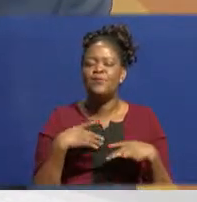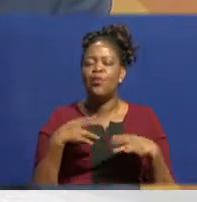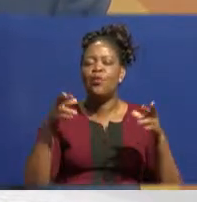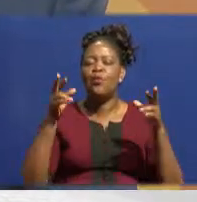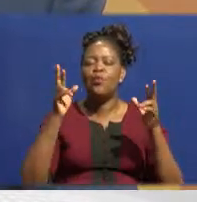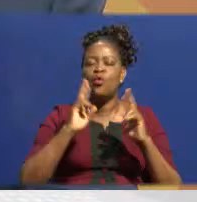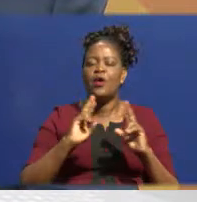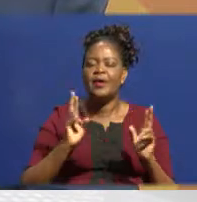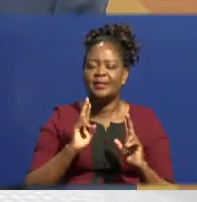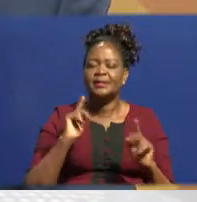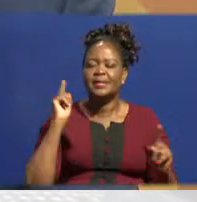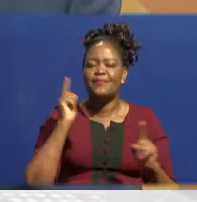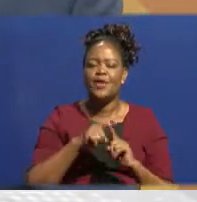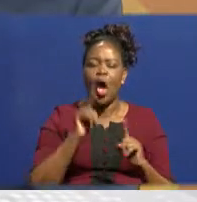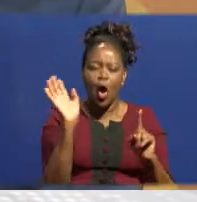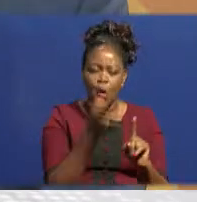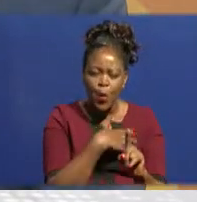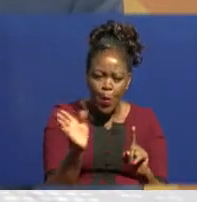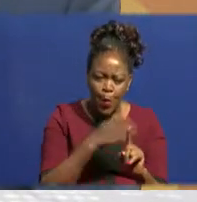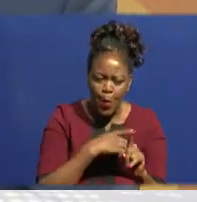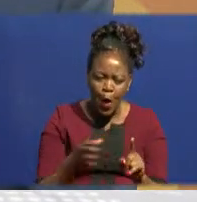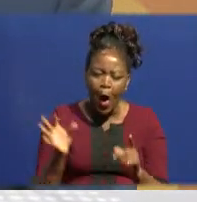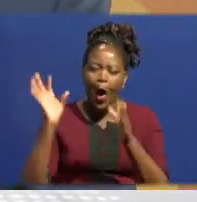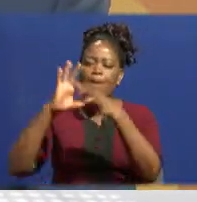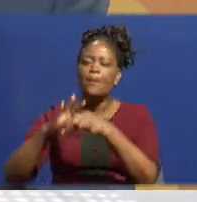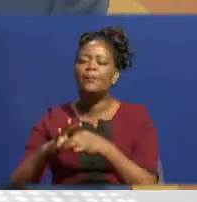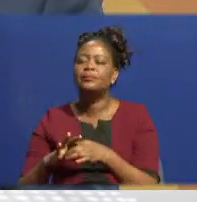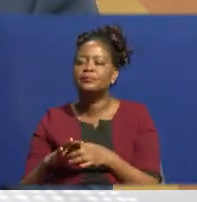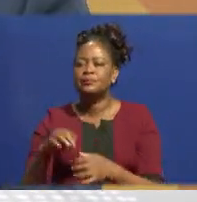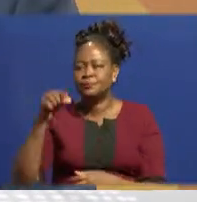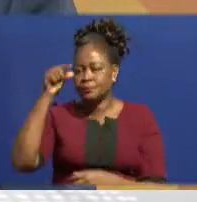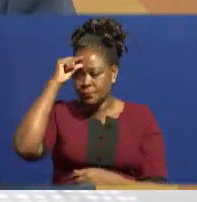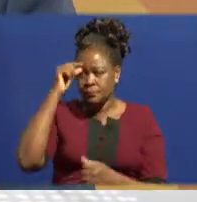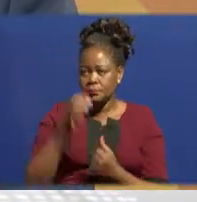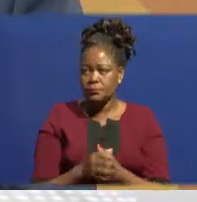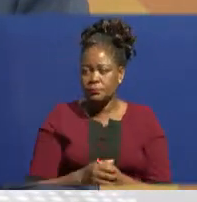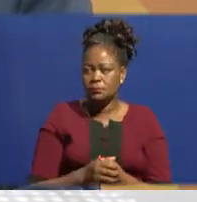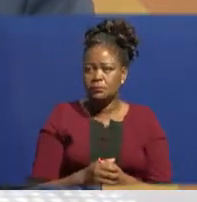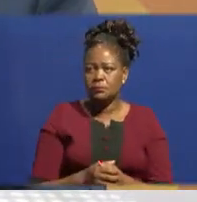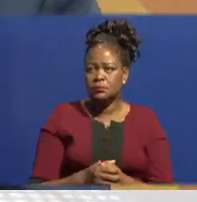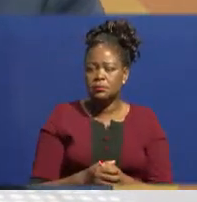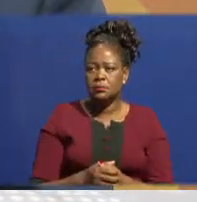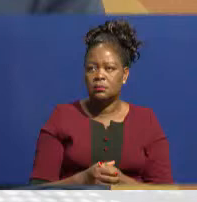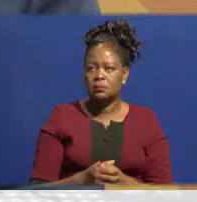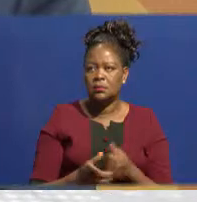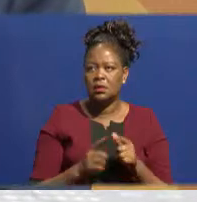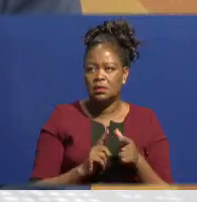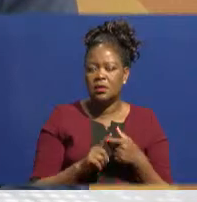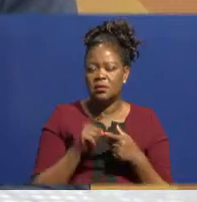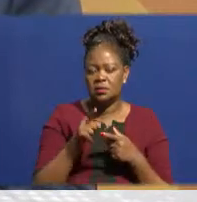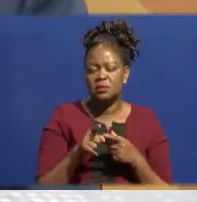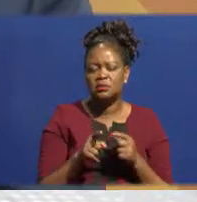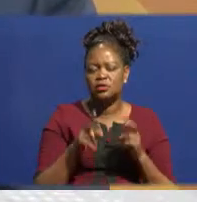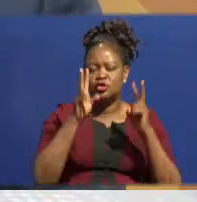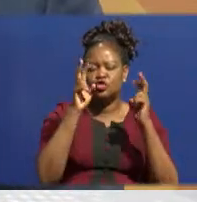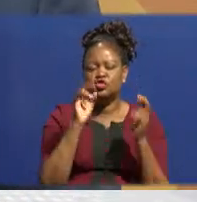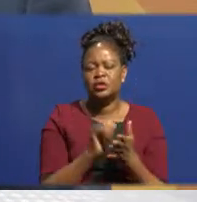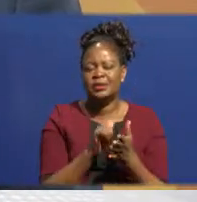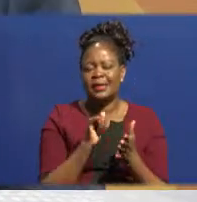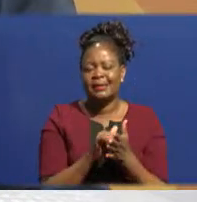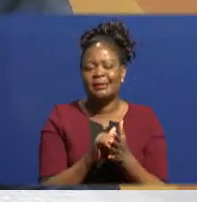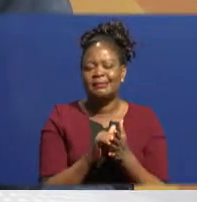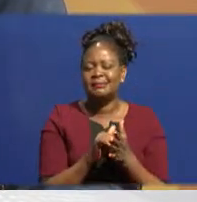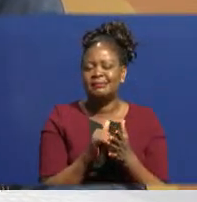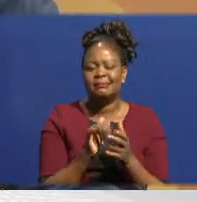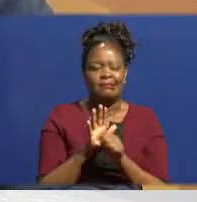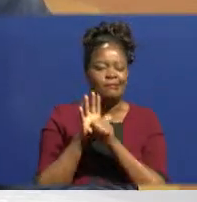in Azimio to join the other side of the government, and they have been fighting on these issues which are present